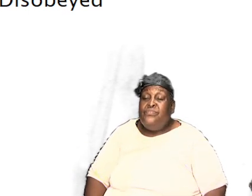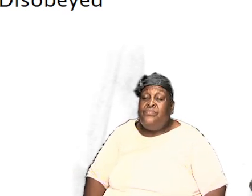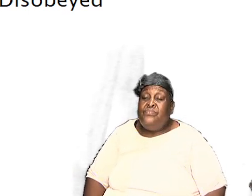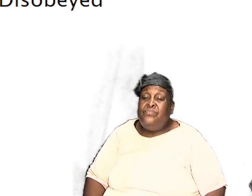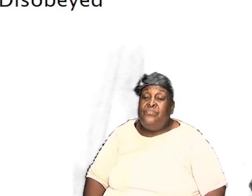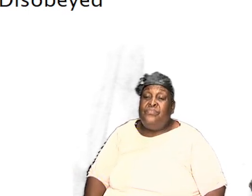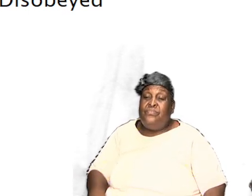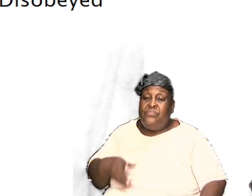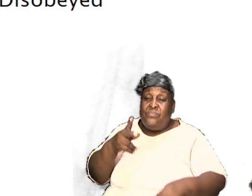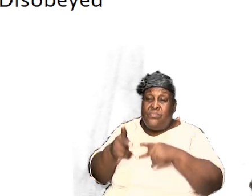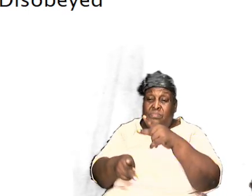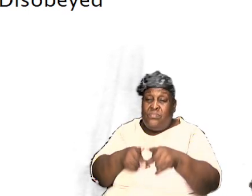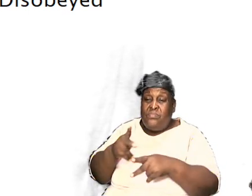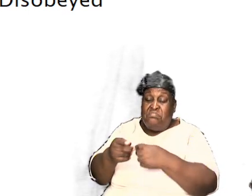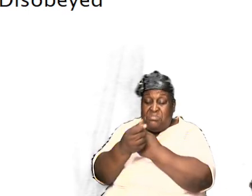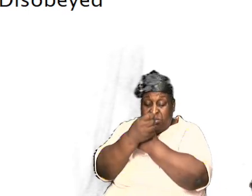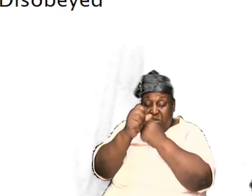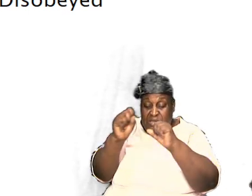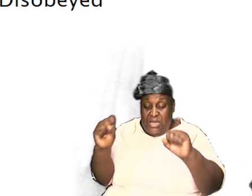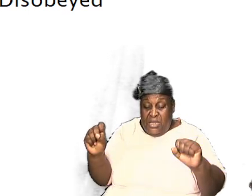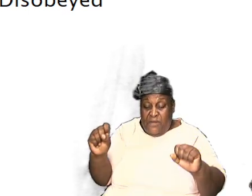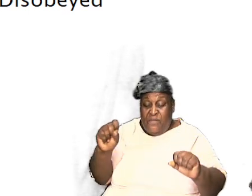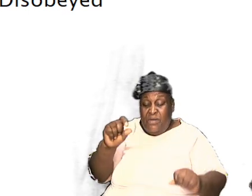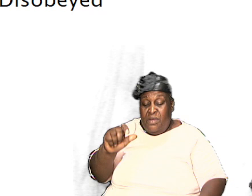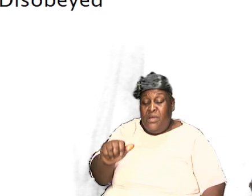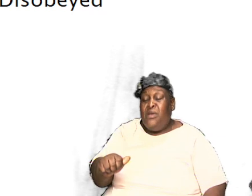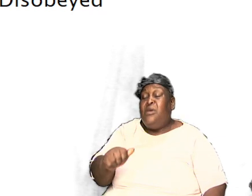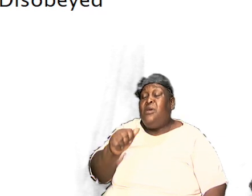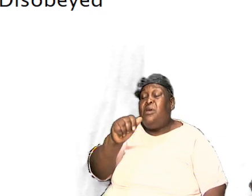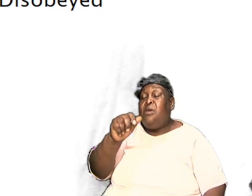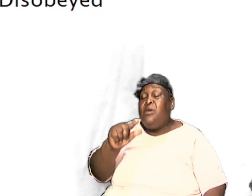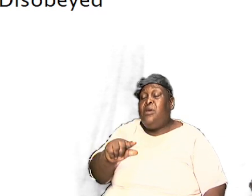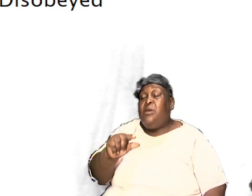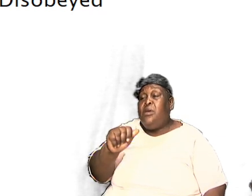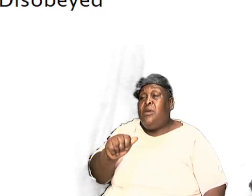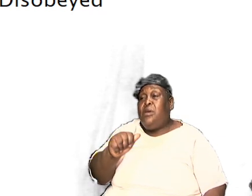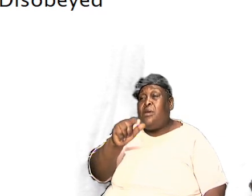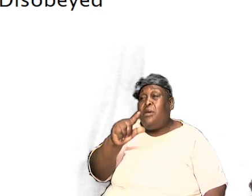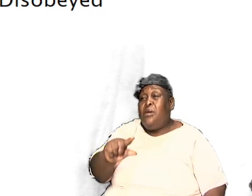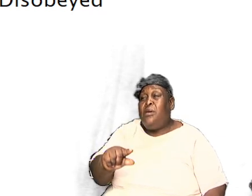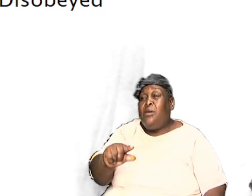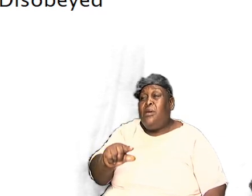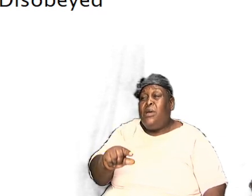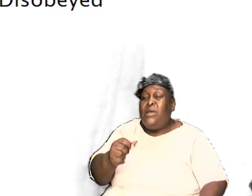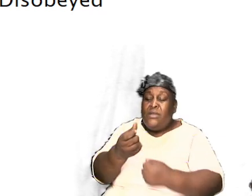So the people feared Israel and they feared the death